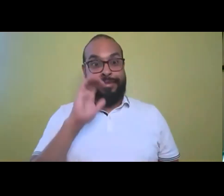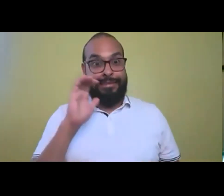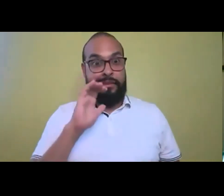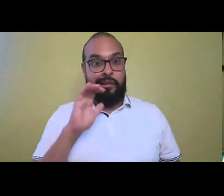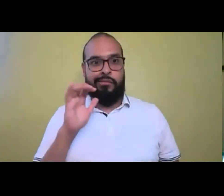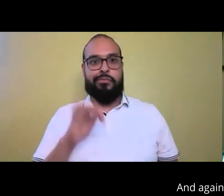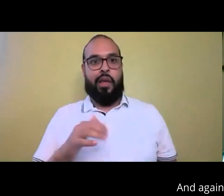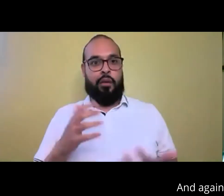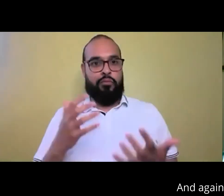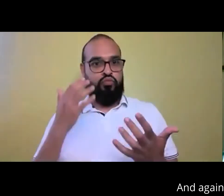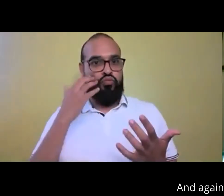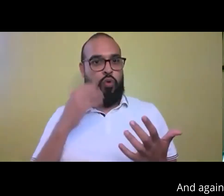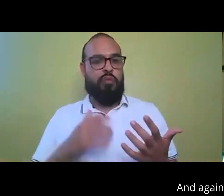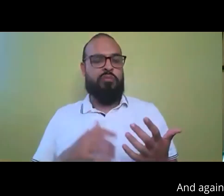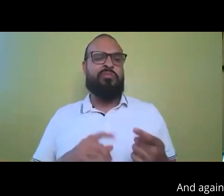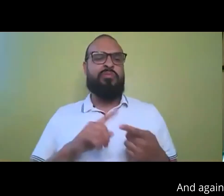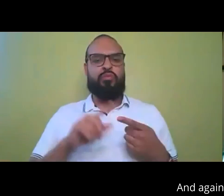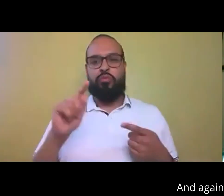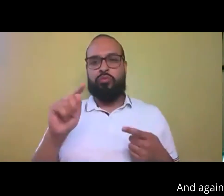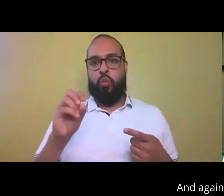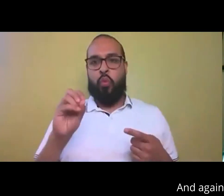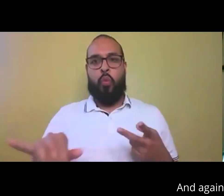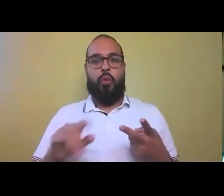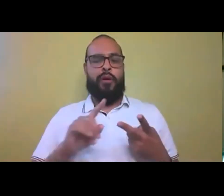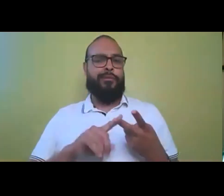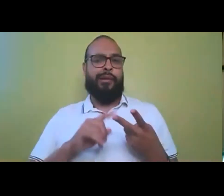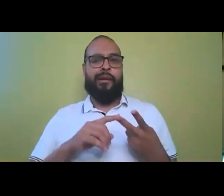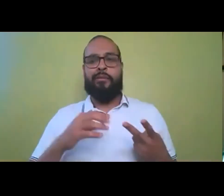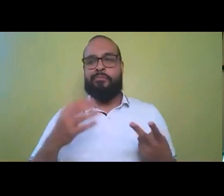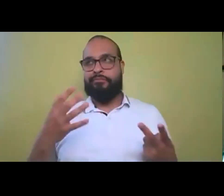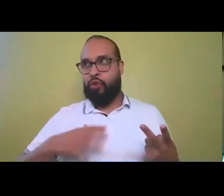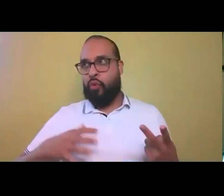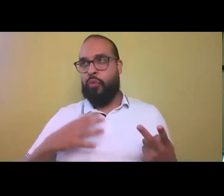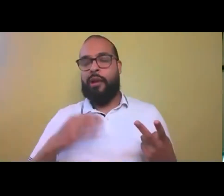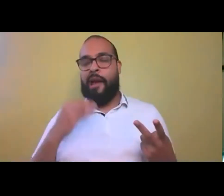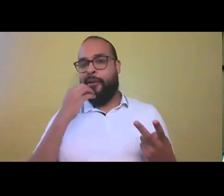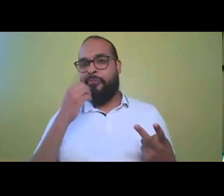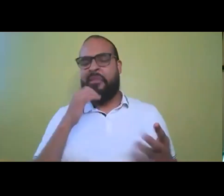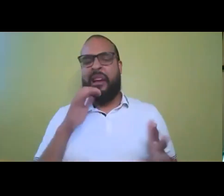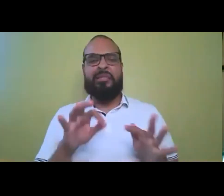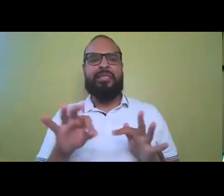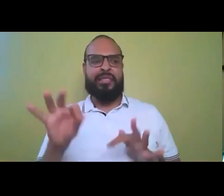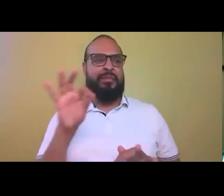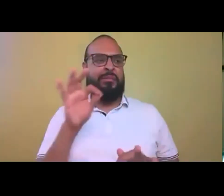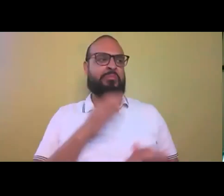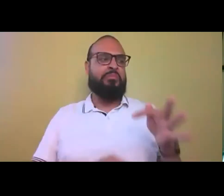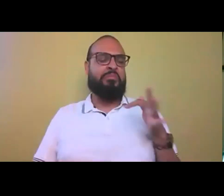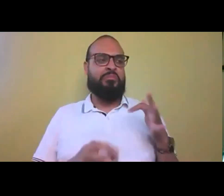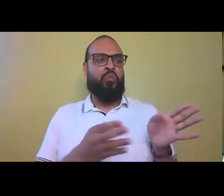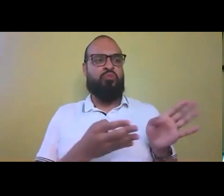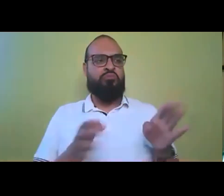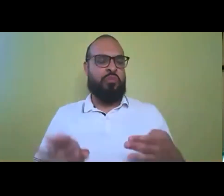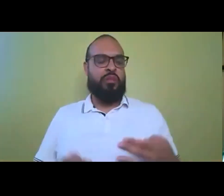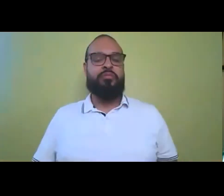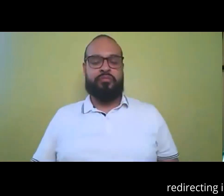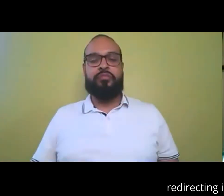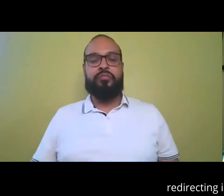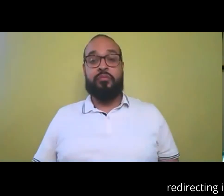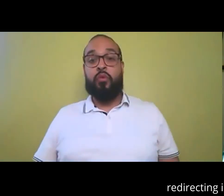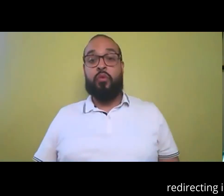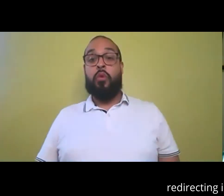want to redirect that. And again, if you're comfortable introducing the just the simplest of engine